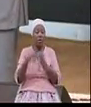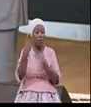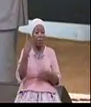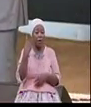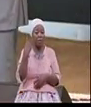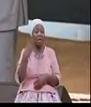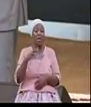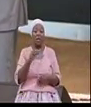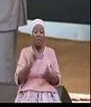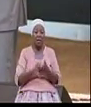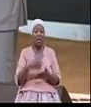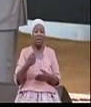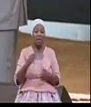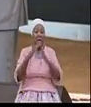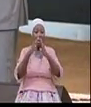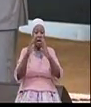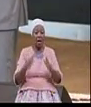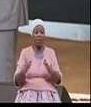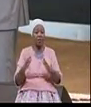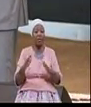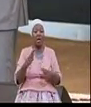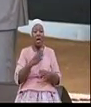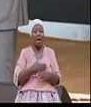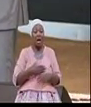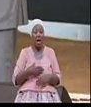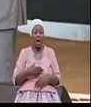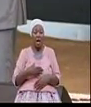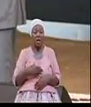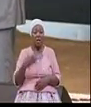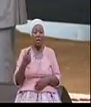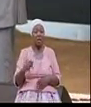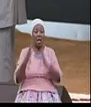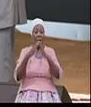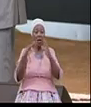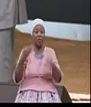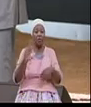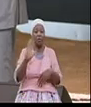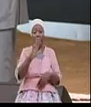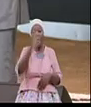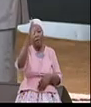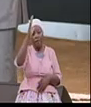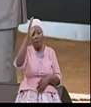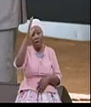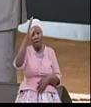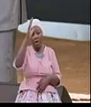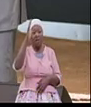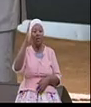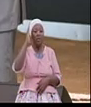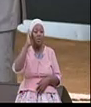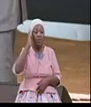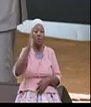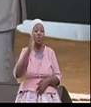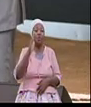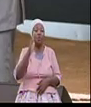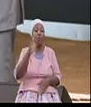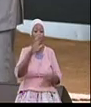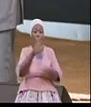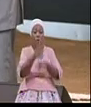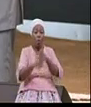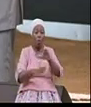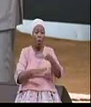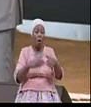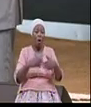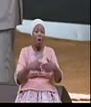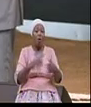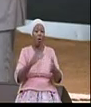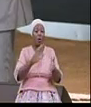thy house and the house of thy father should walk before